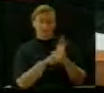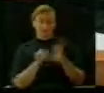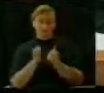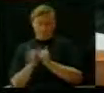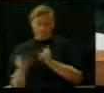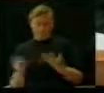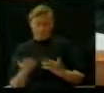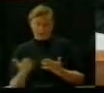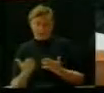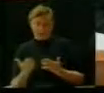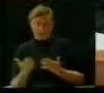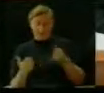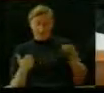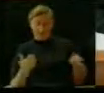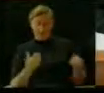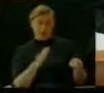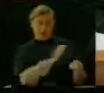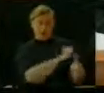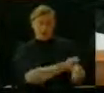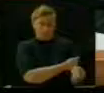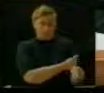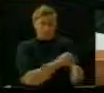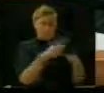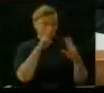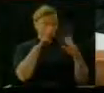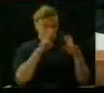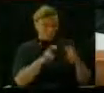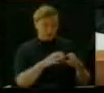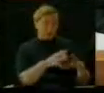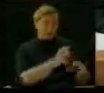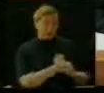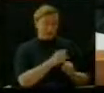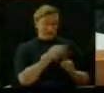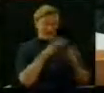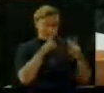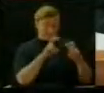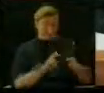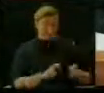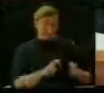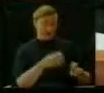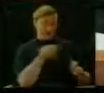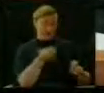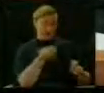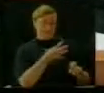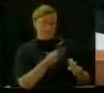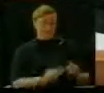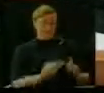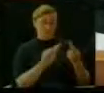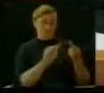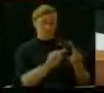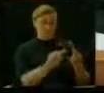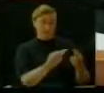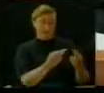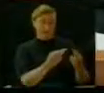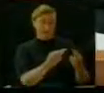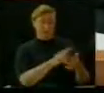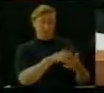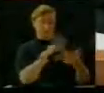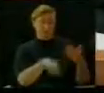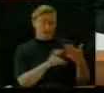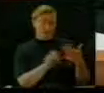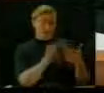under the policy that was passed by this commission is to investigate, to receive and investigate complaints, and to